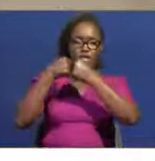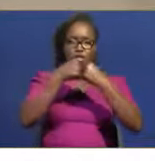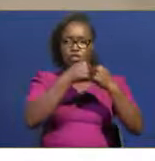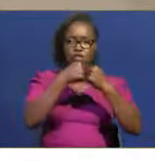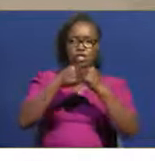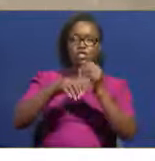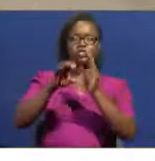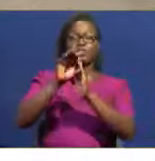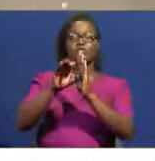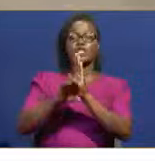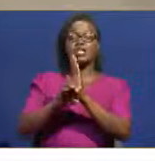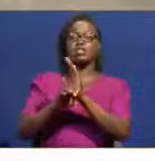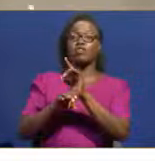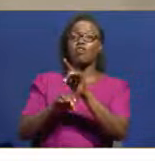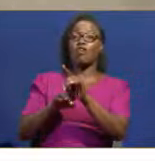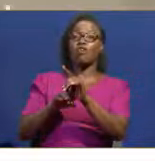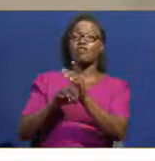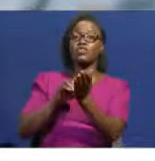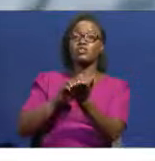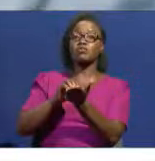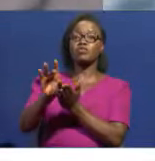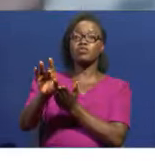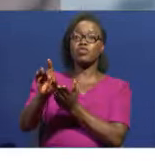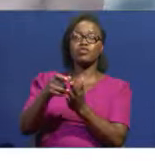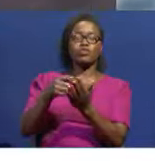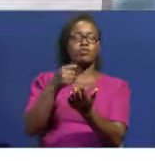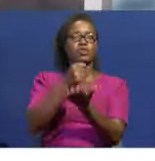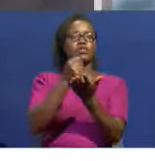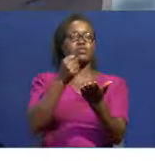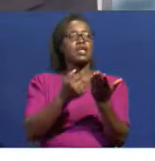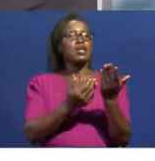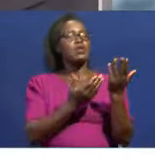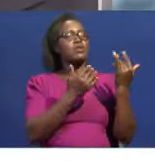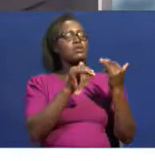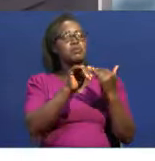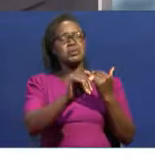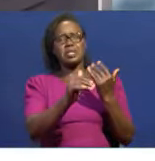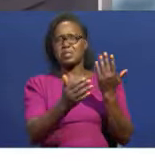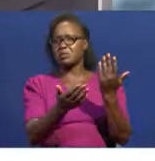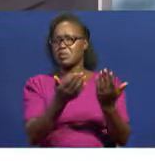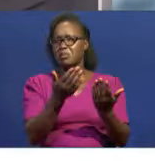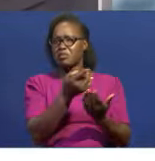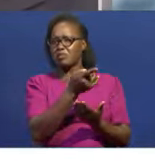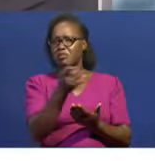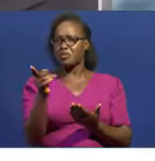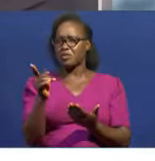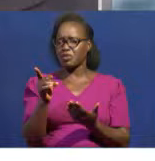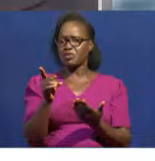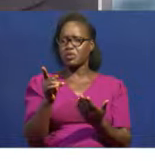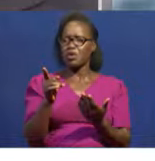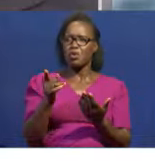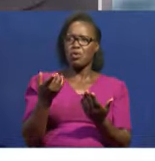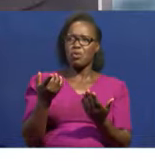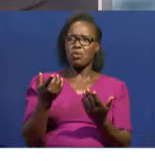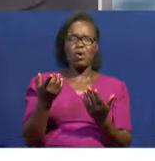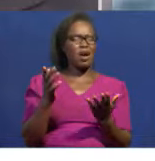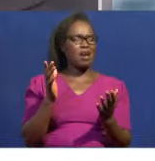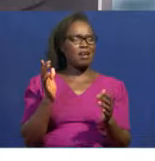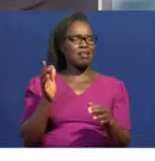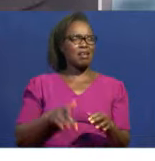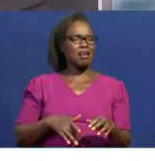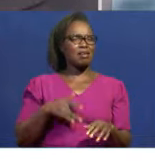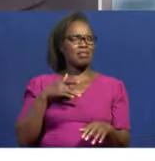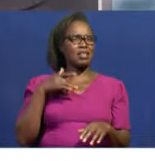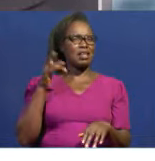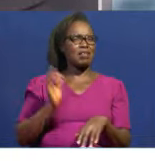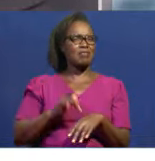the constitutionality of his removal. Even expect that perhaps for those who will be aggrieved, any aggrieved party, in